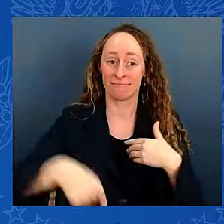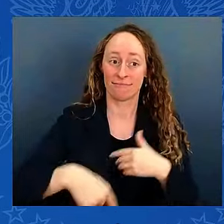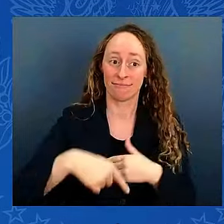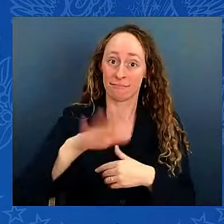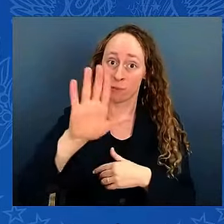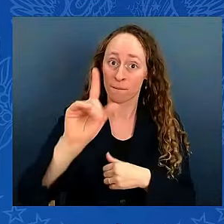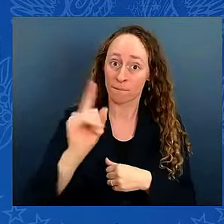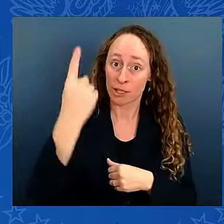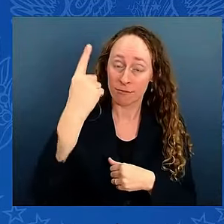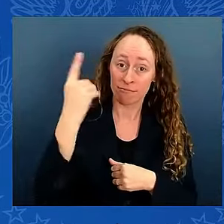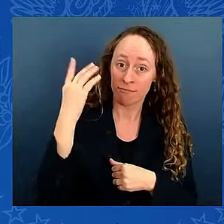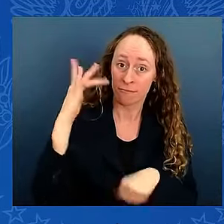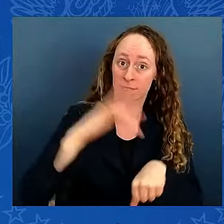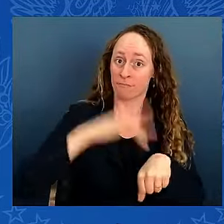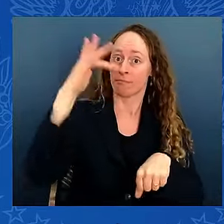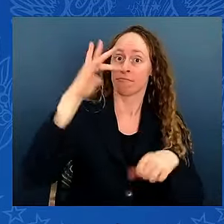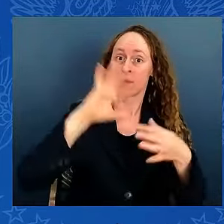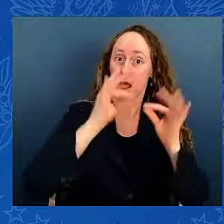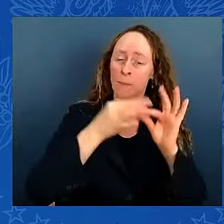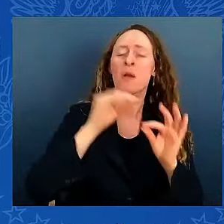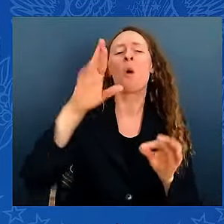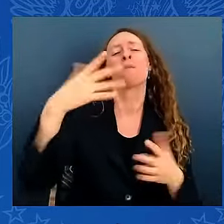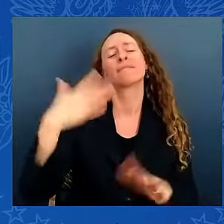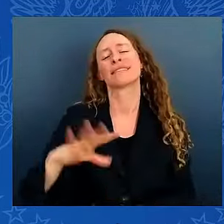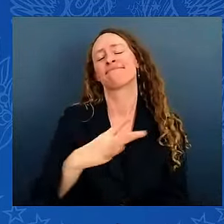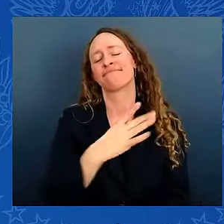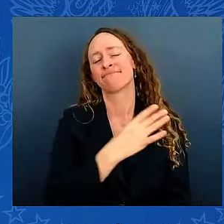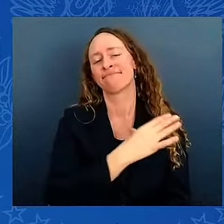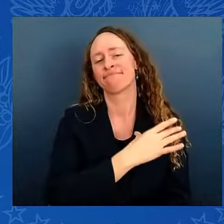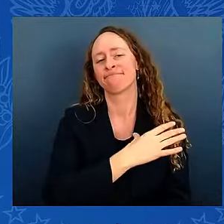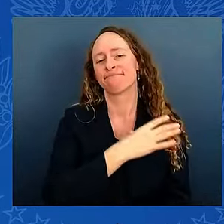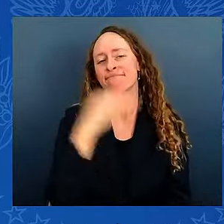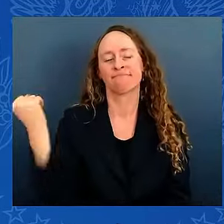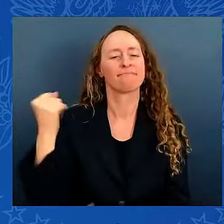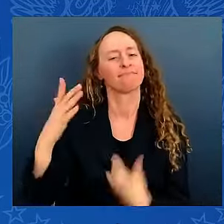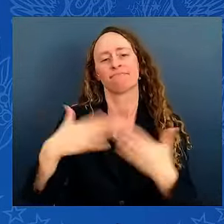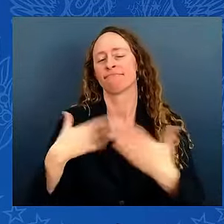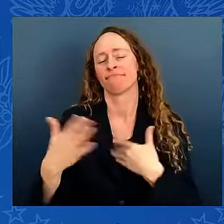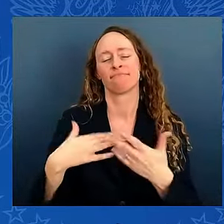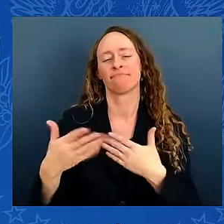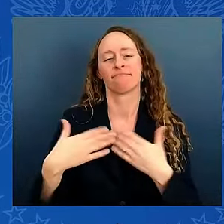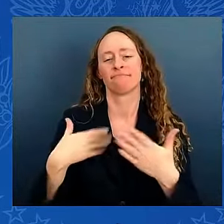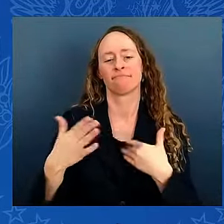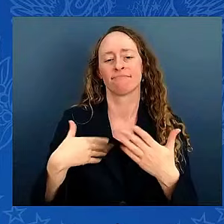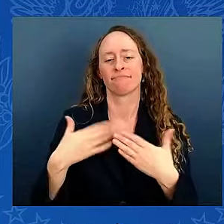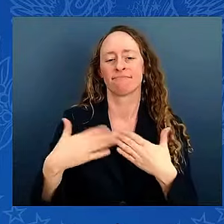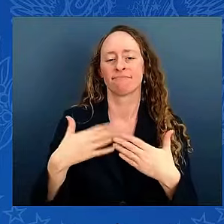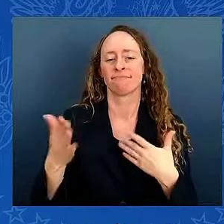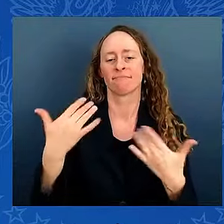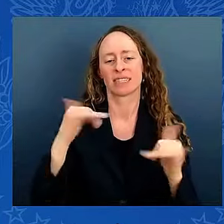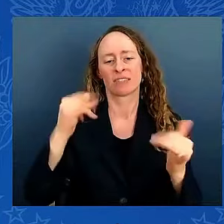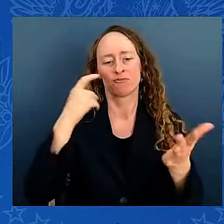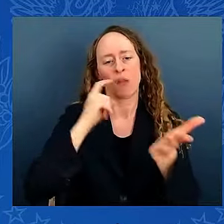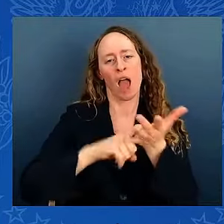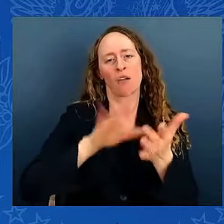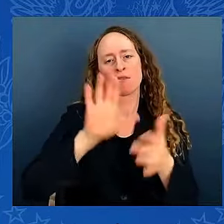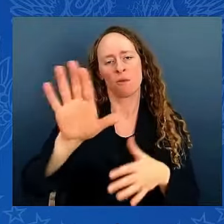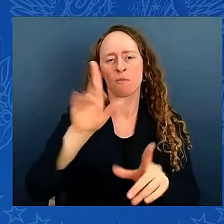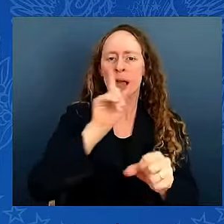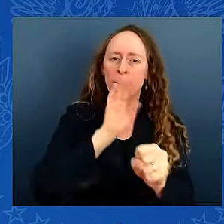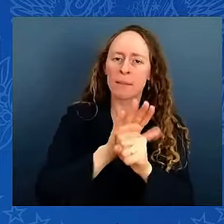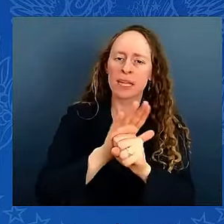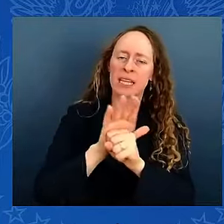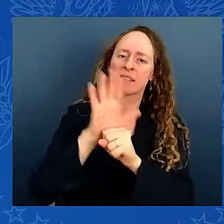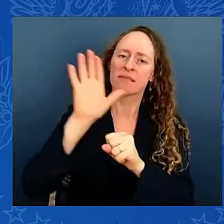discipline, success, joy, and loyalty to one another. And that legacy is part of something bigger